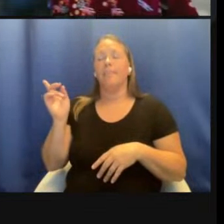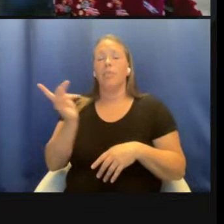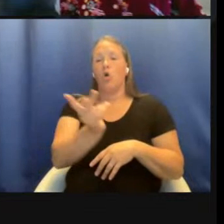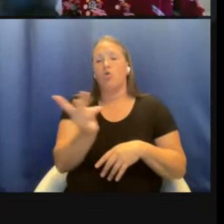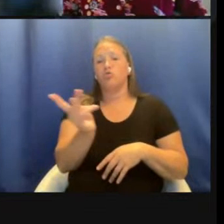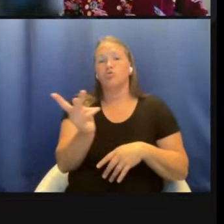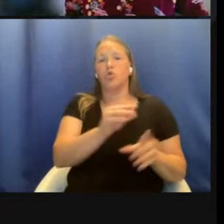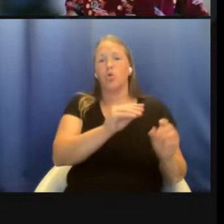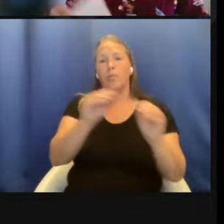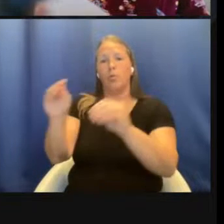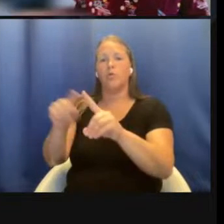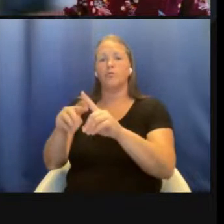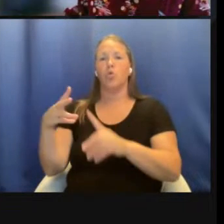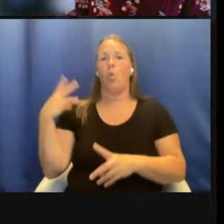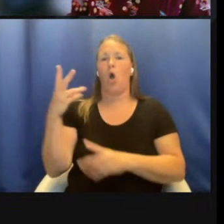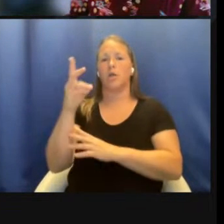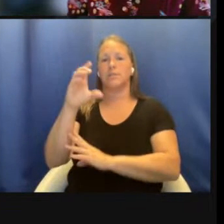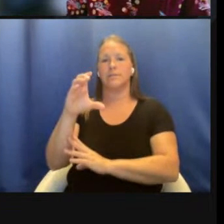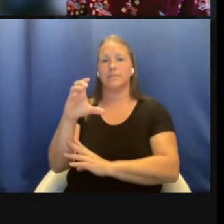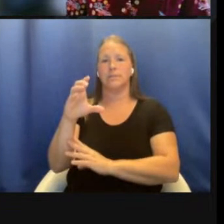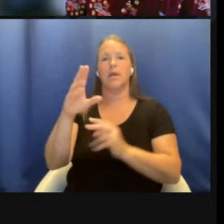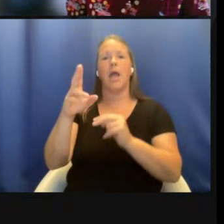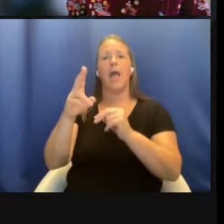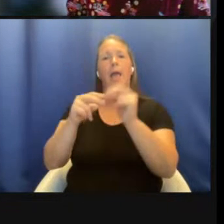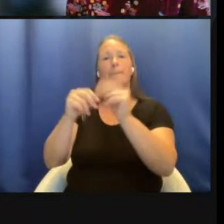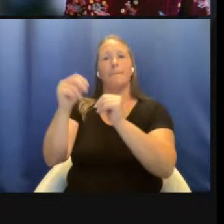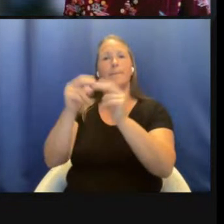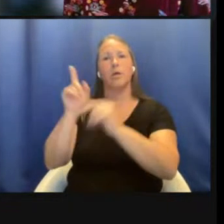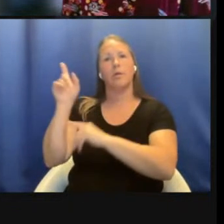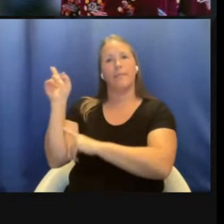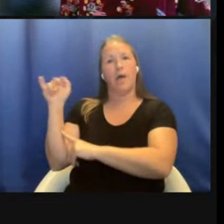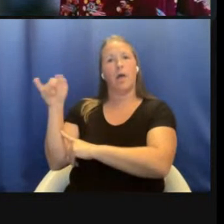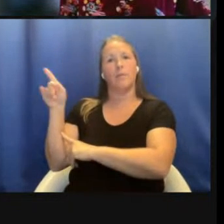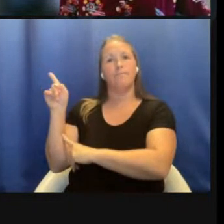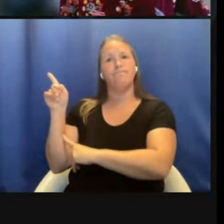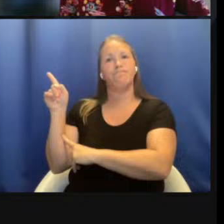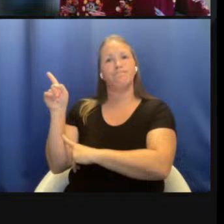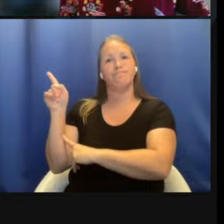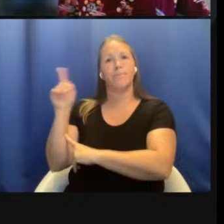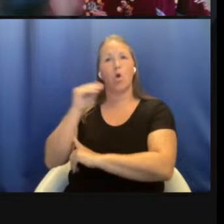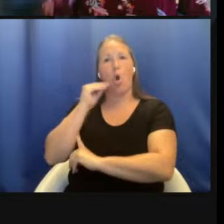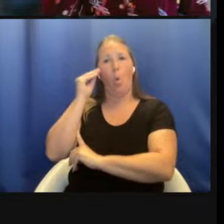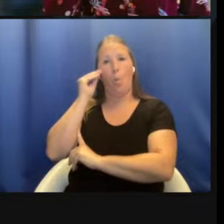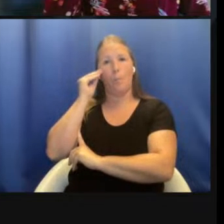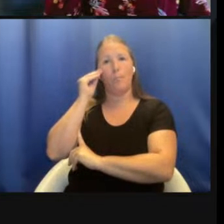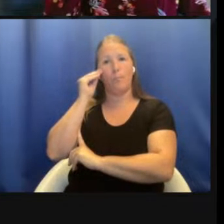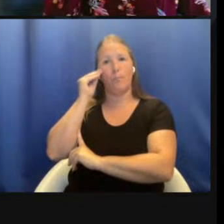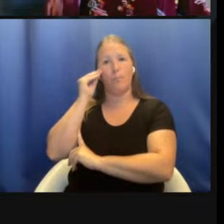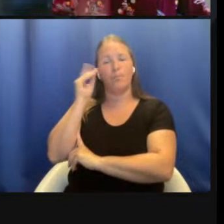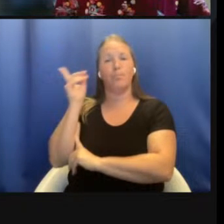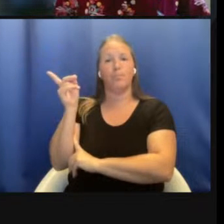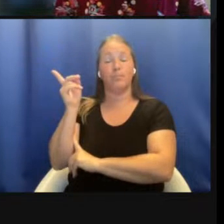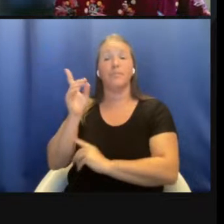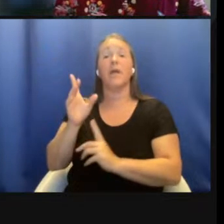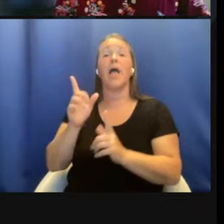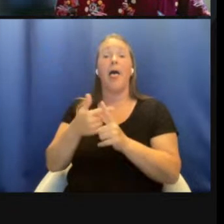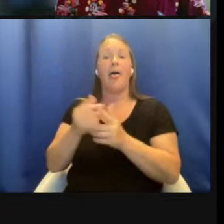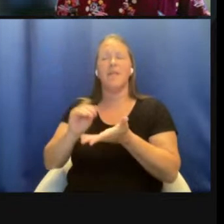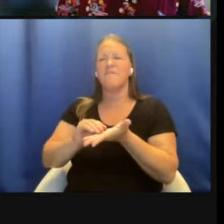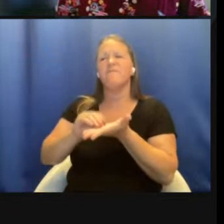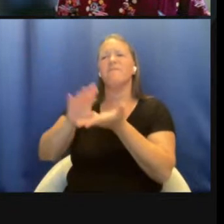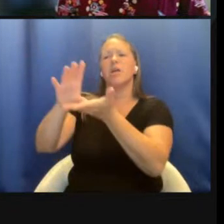see here, no longer extant, but formerly on K Street. There he fills it with references